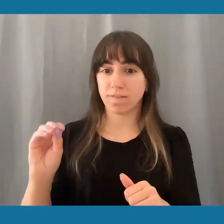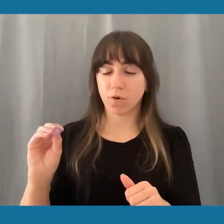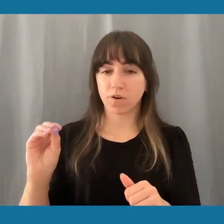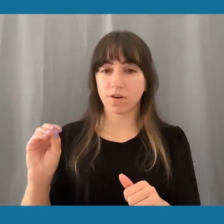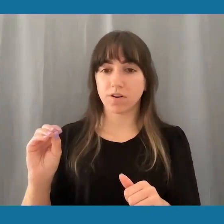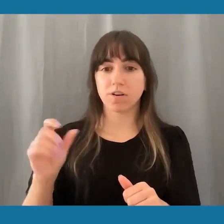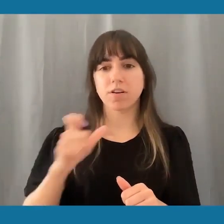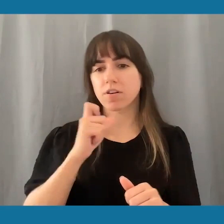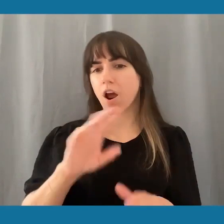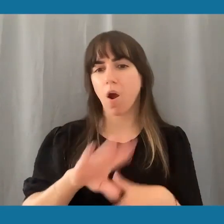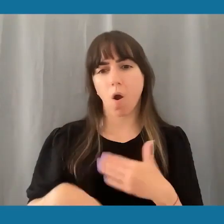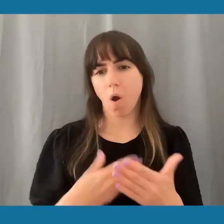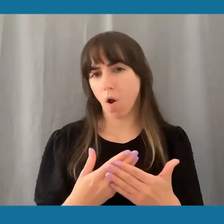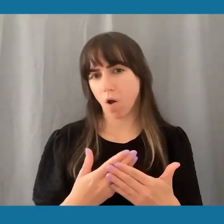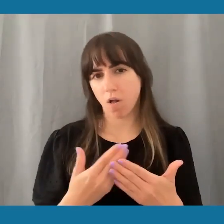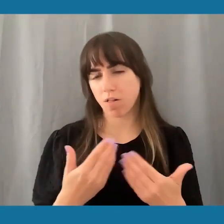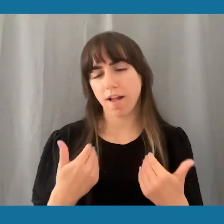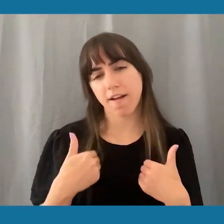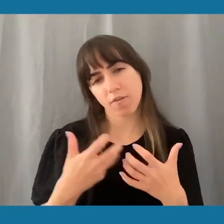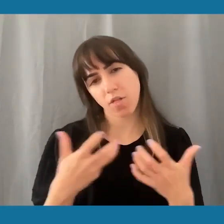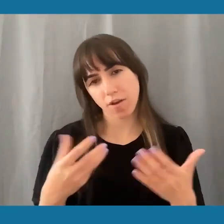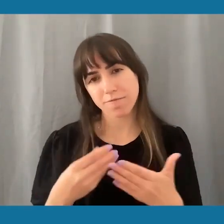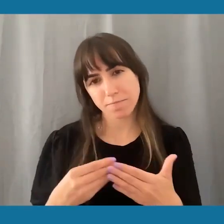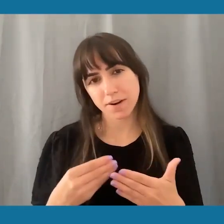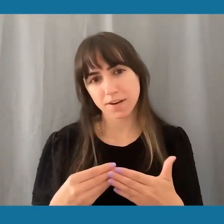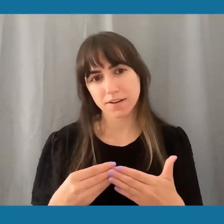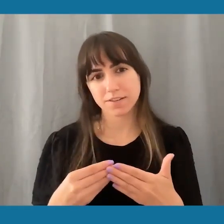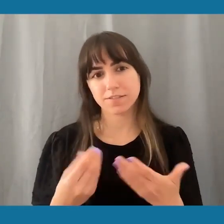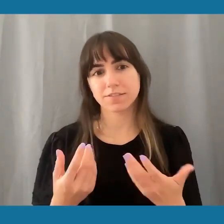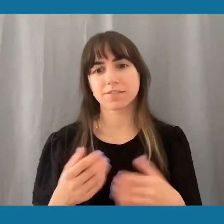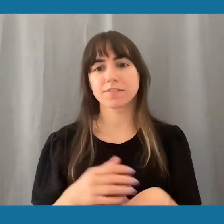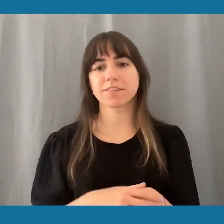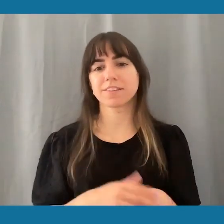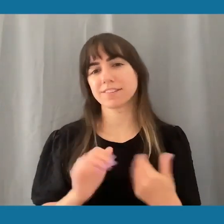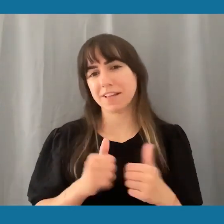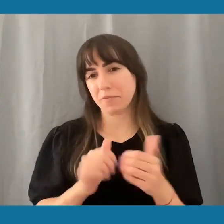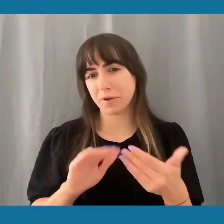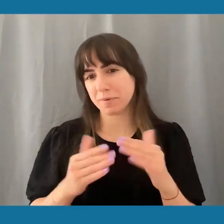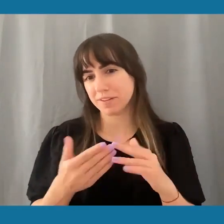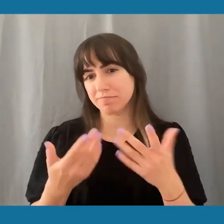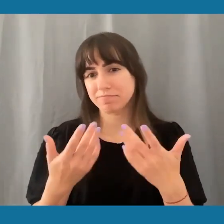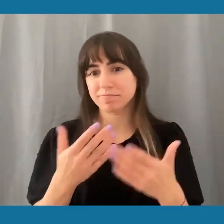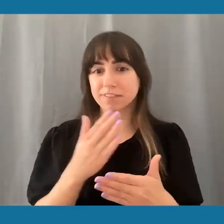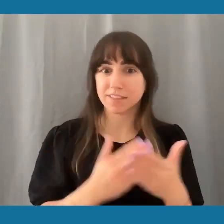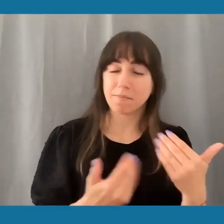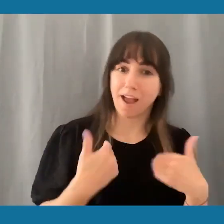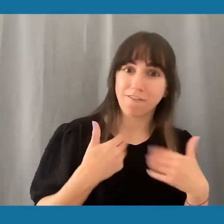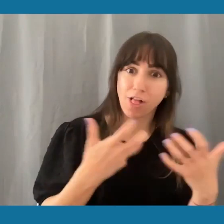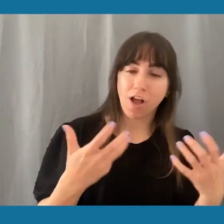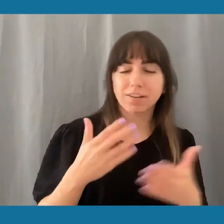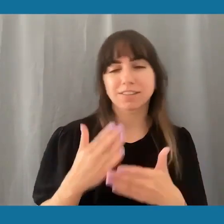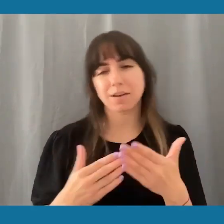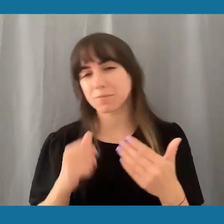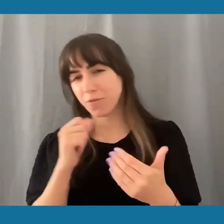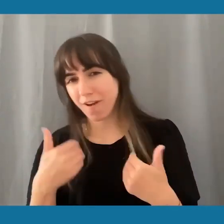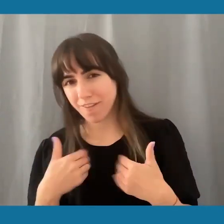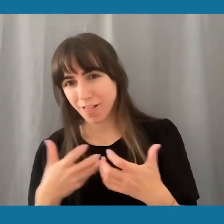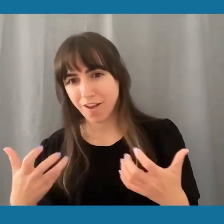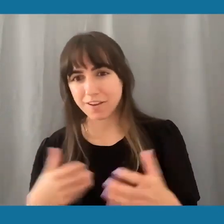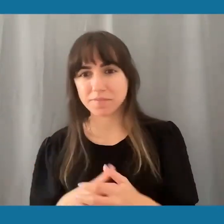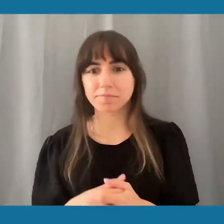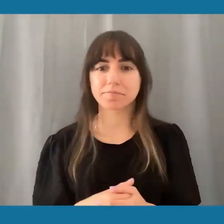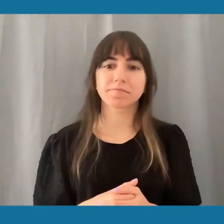money, and some are able to save and some are not. But we have currently over 90